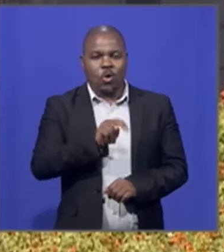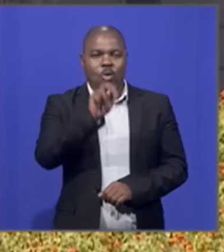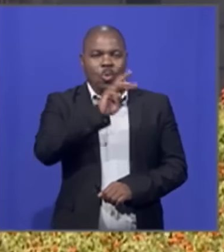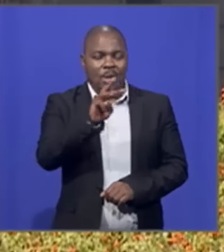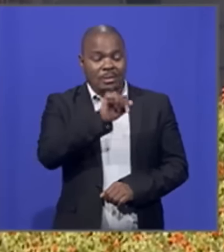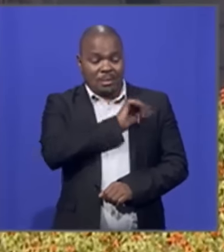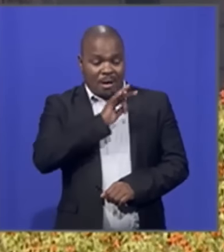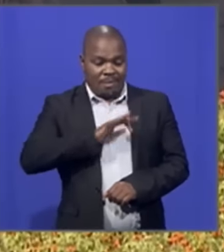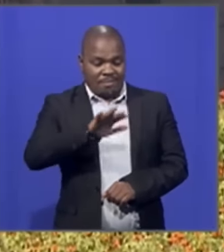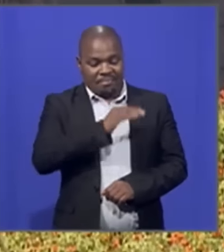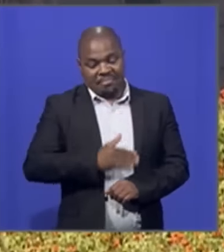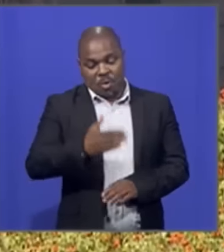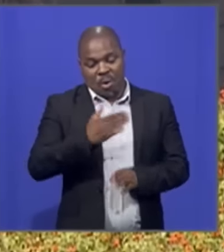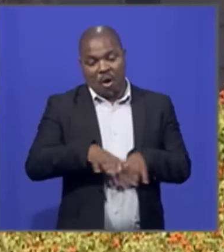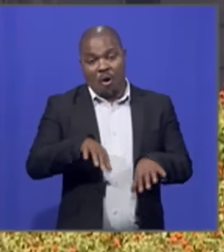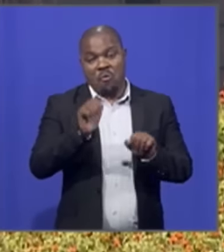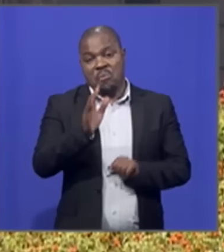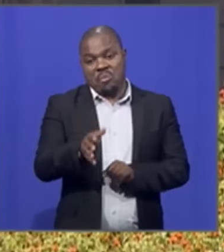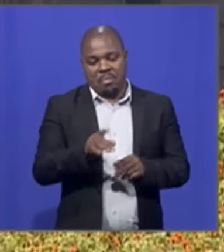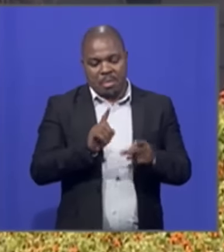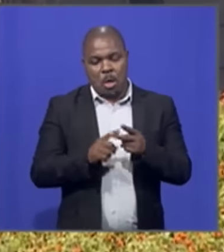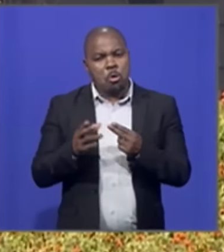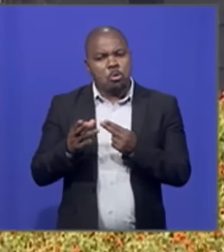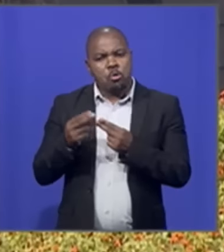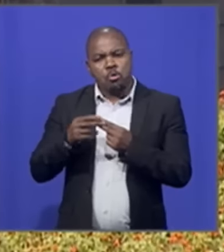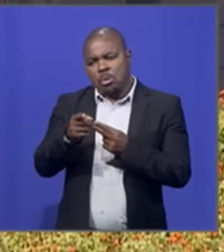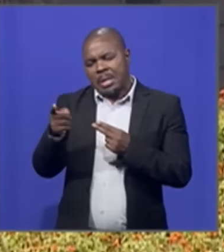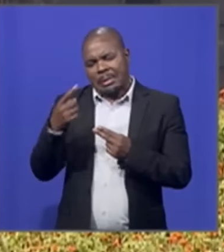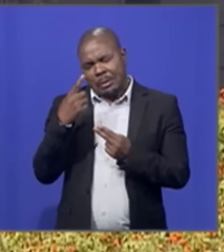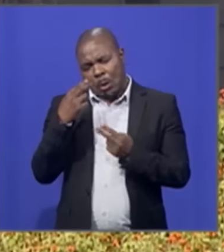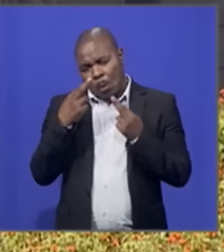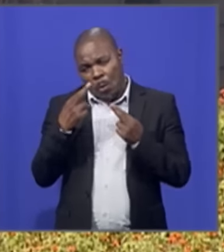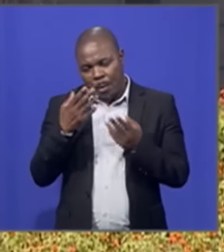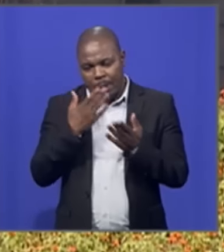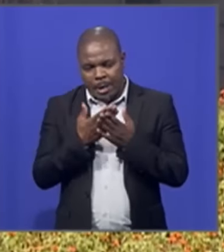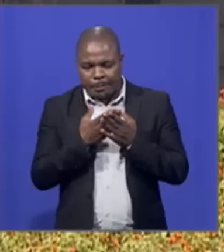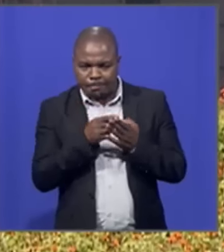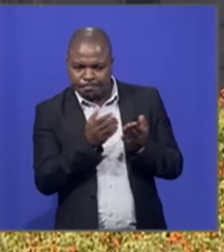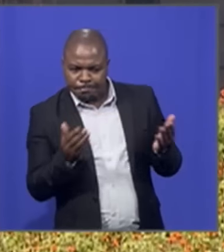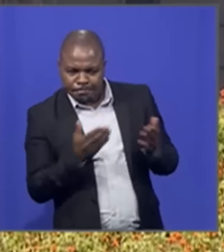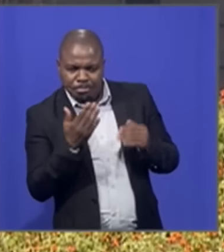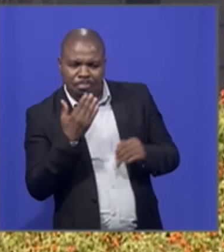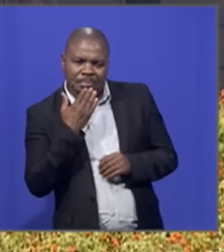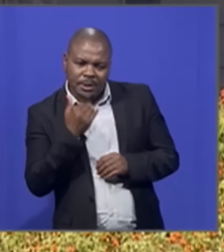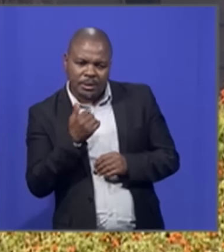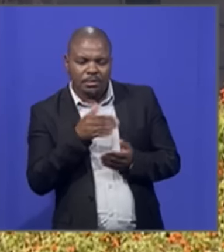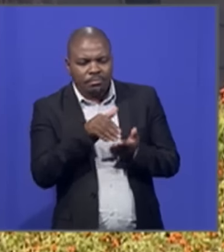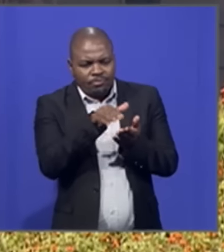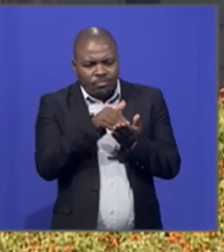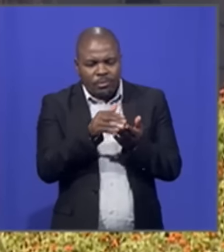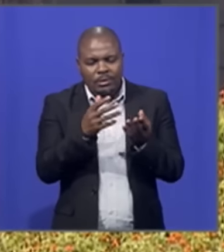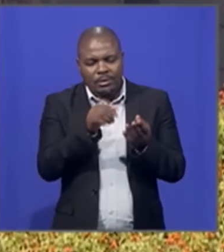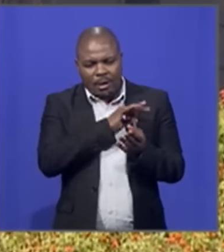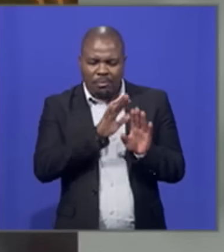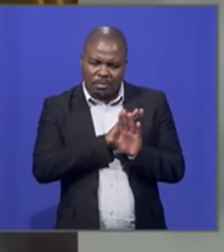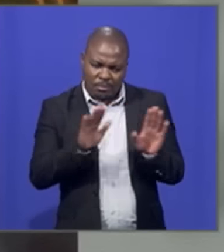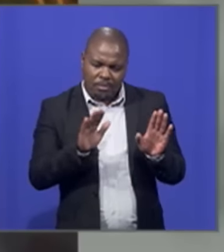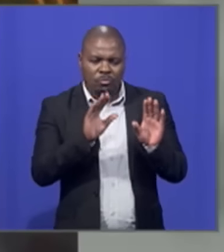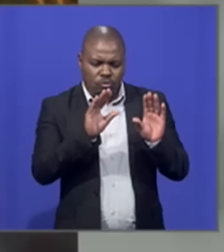ya go felelwa ke ditiro, mme mekgatlho ya badiri solofela gore e tla kgona go rotloetsa mothapi go fokotsa palo ya badiri ba ba felelwang ke